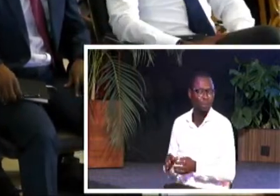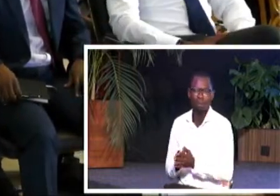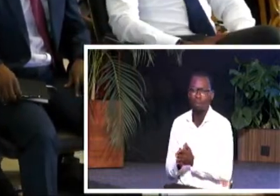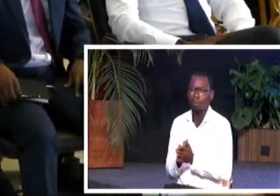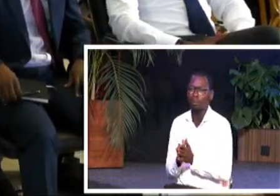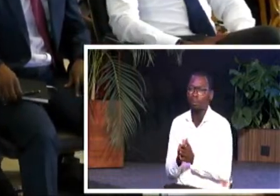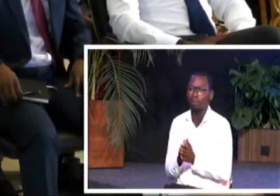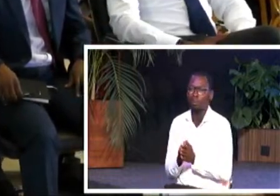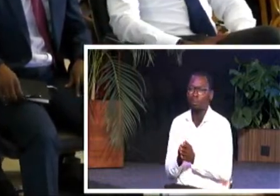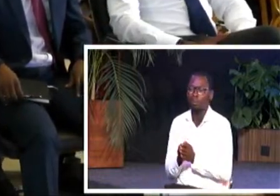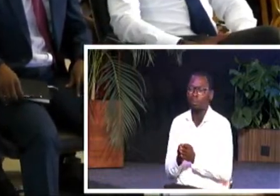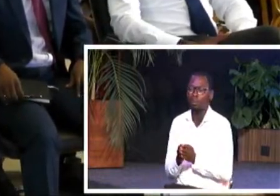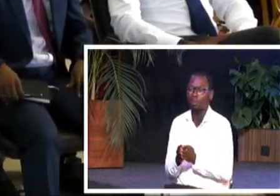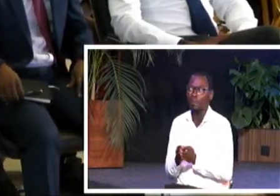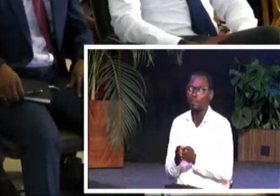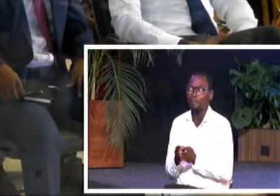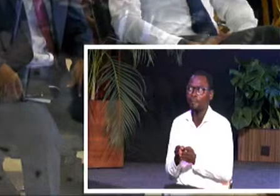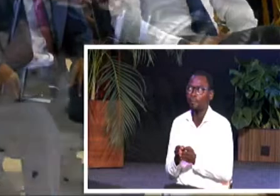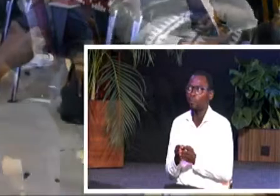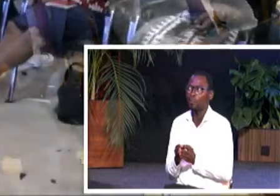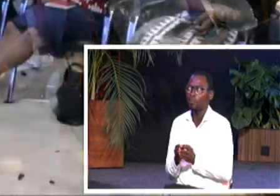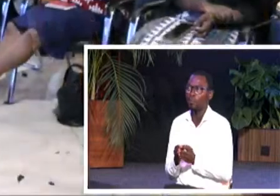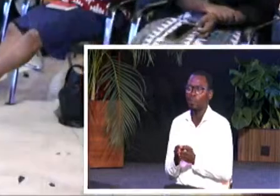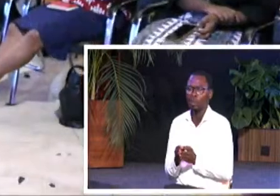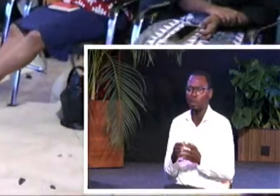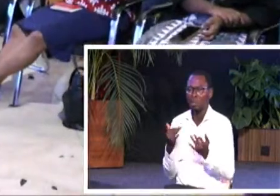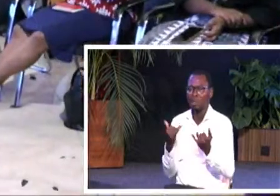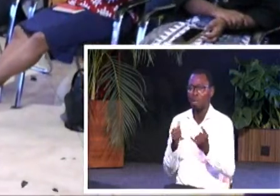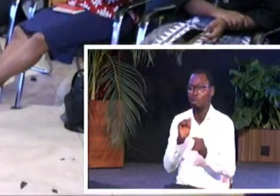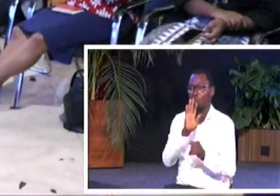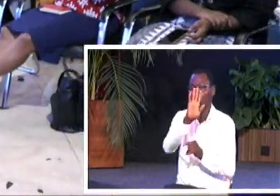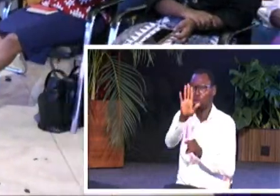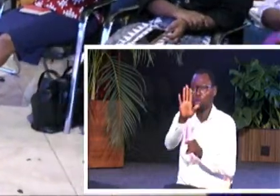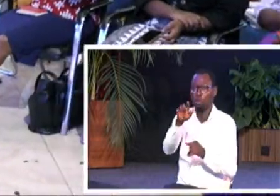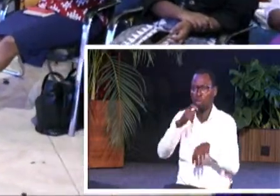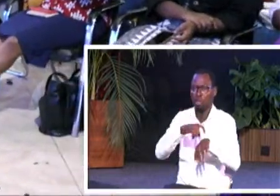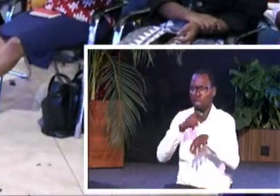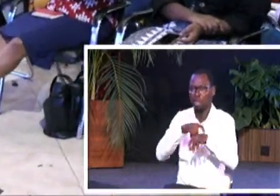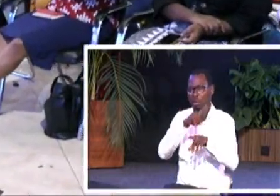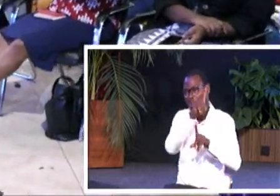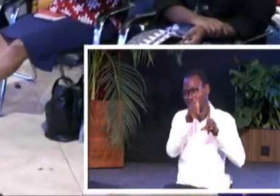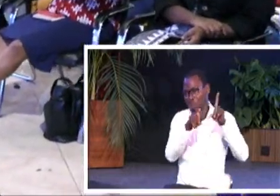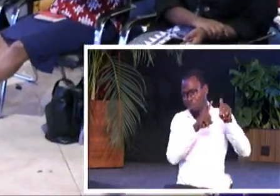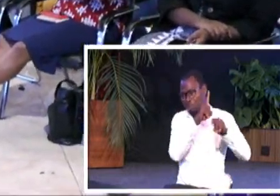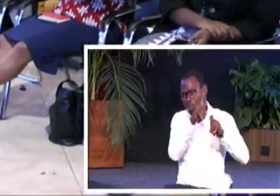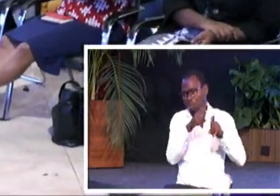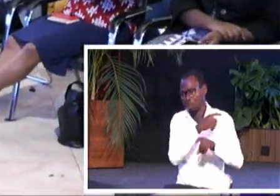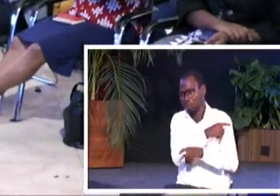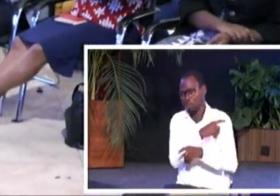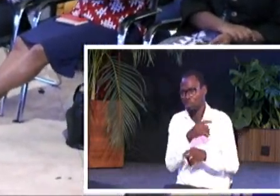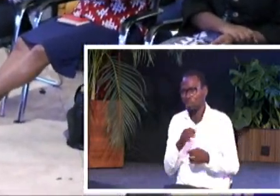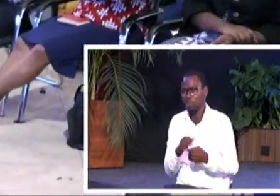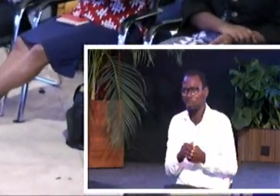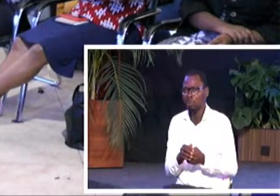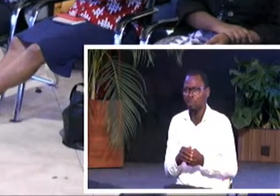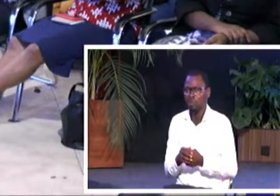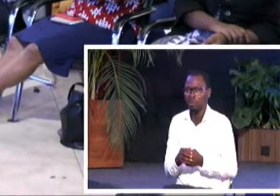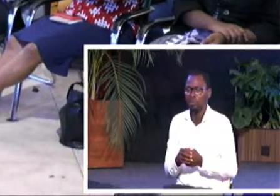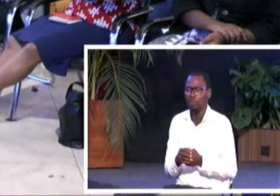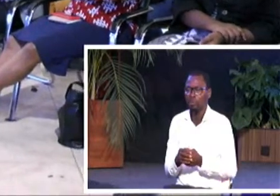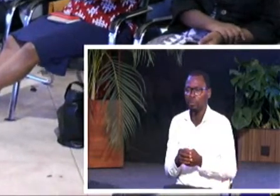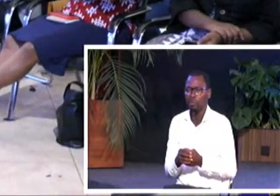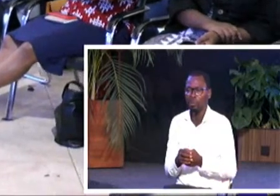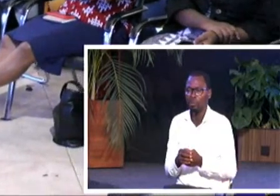you are the ones running the show. This is your 10 now, and if you just joined us from any part of the world, the voices you have been hearing